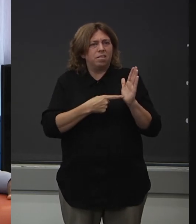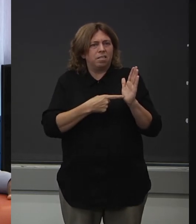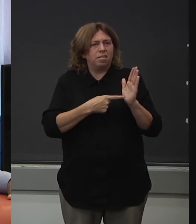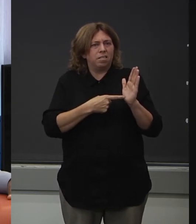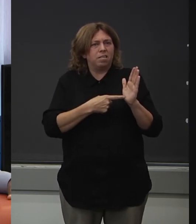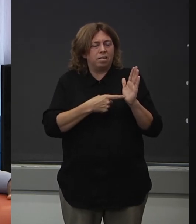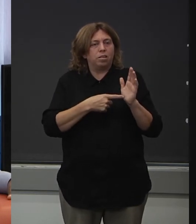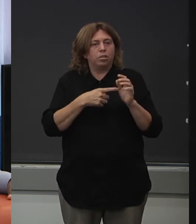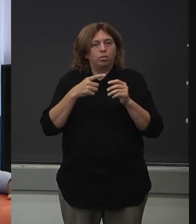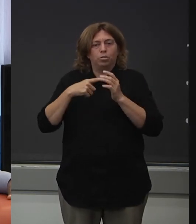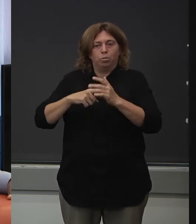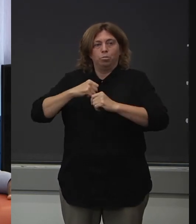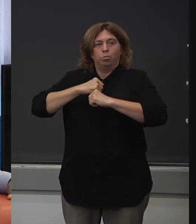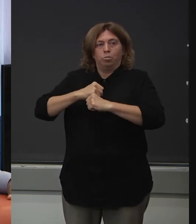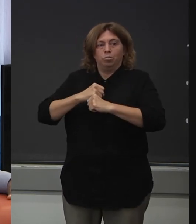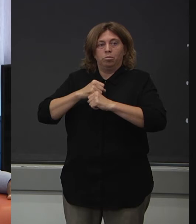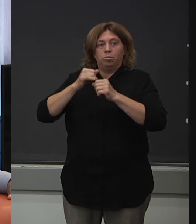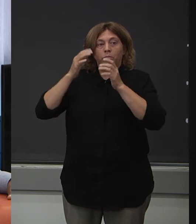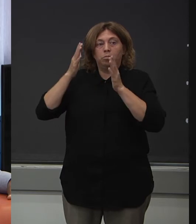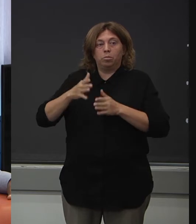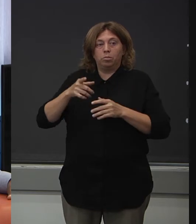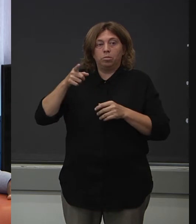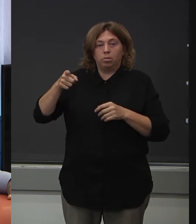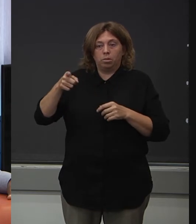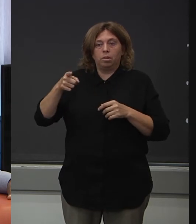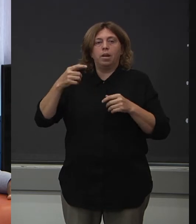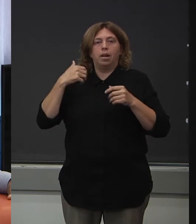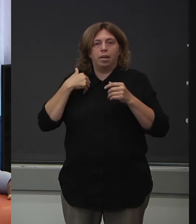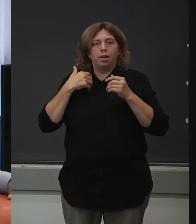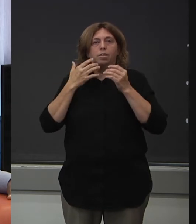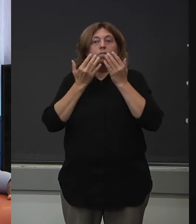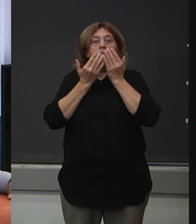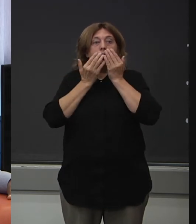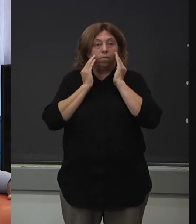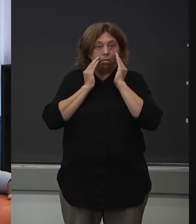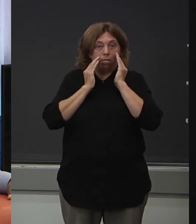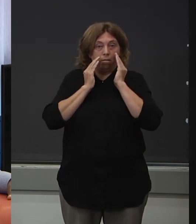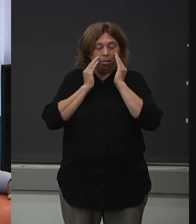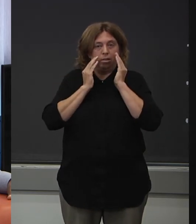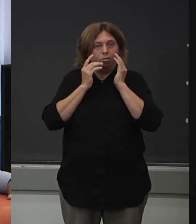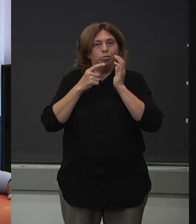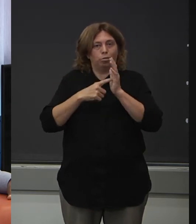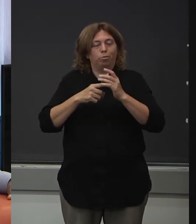well, as per my comments from Dr. Seidlinger earlier.